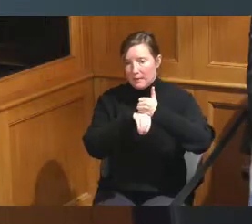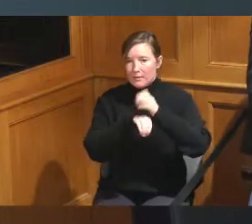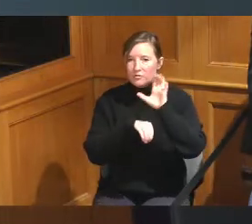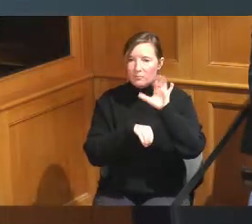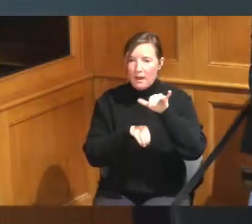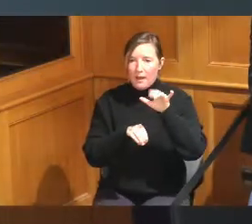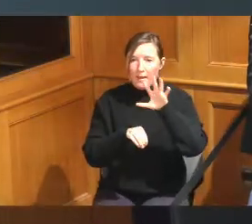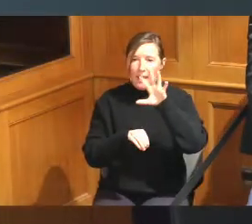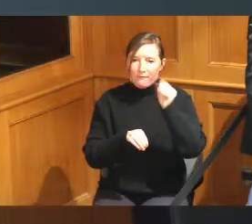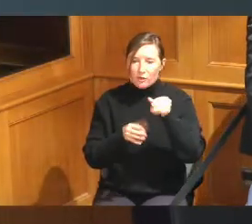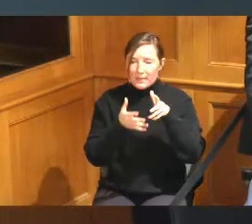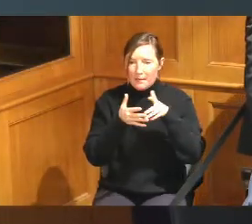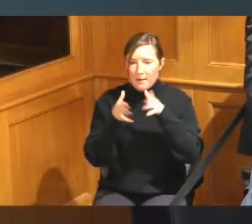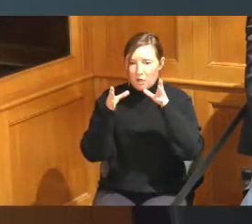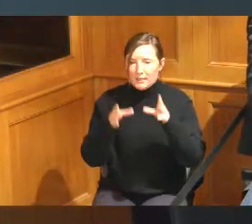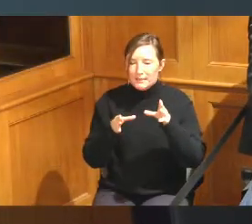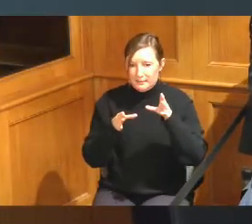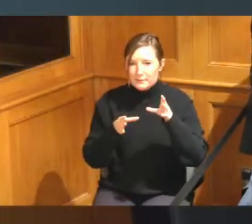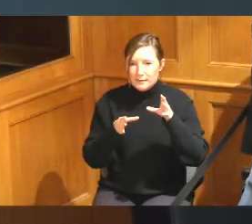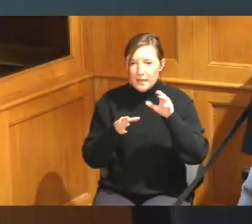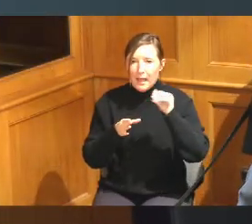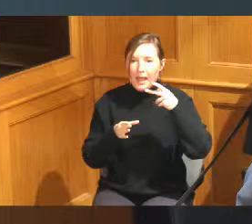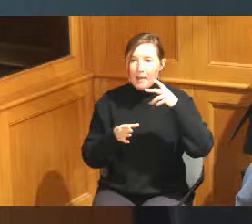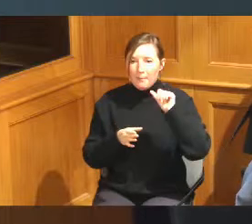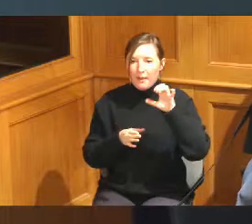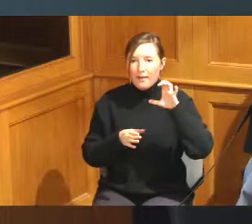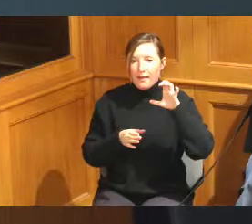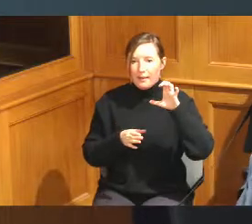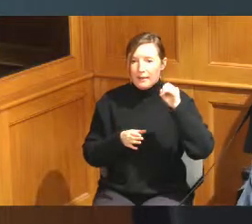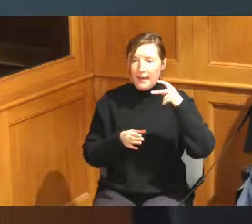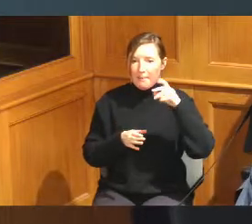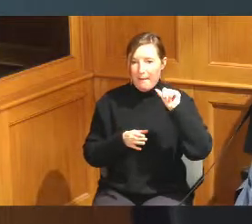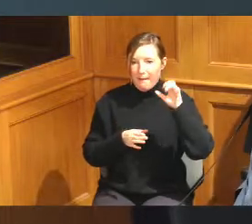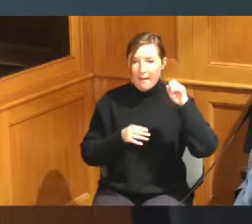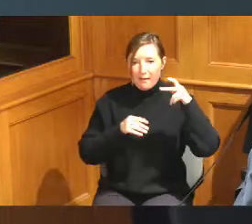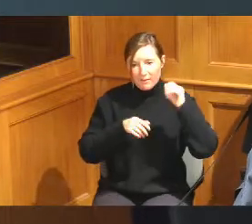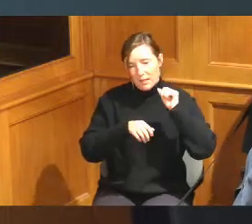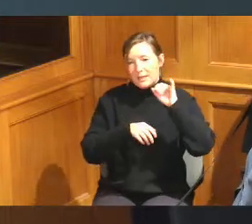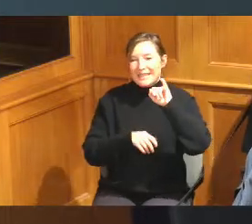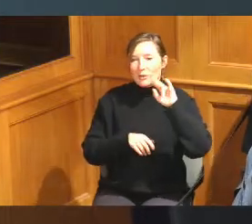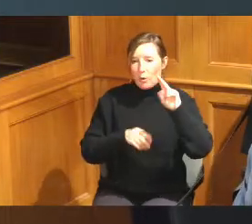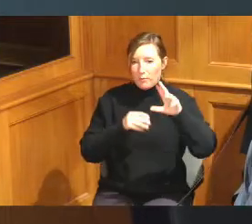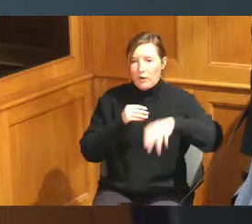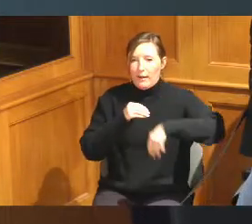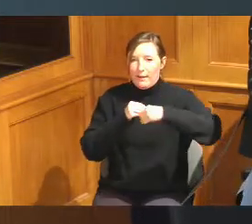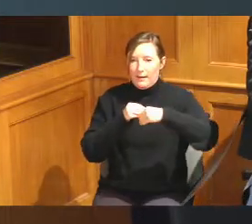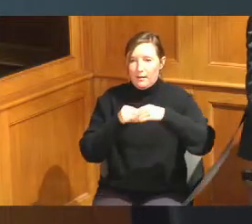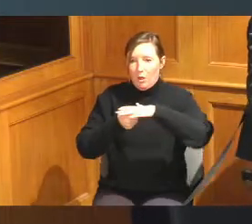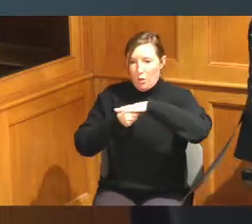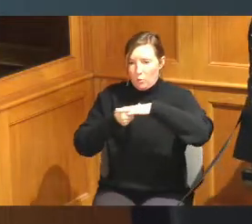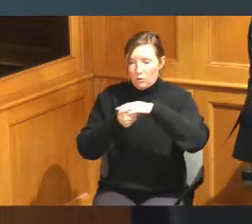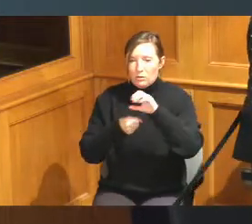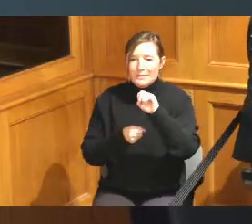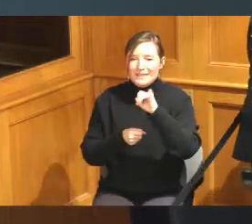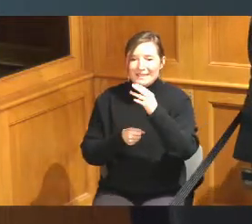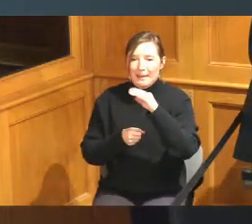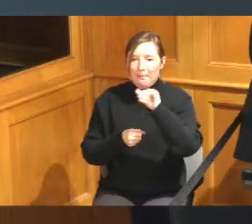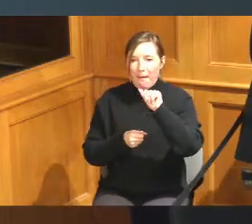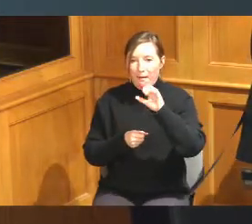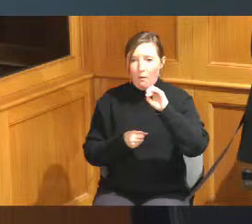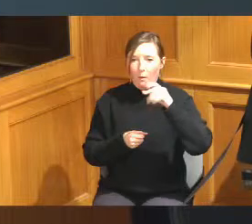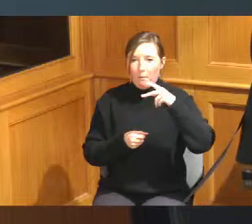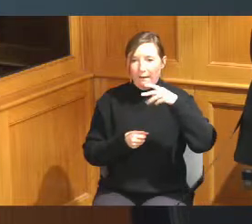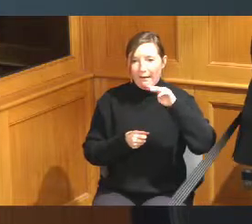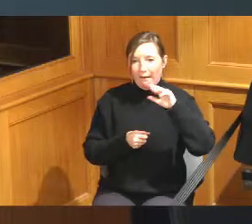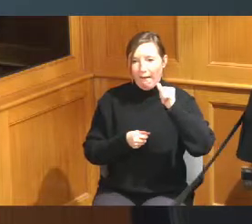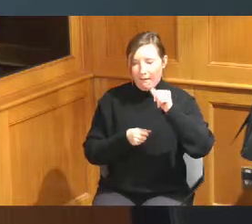women. And whereas Alpha Kappa Alpha Incorporated local chapters, Sigma Omega, was chartered in